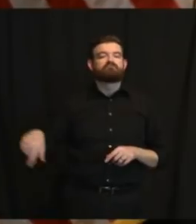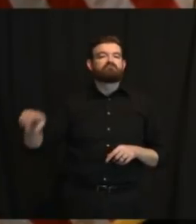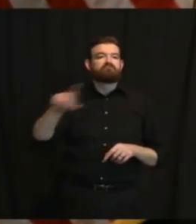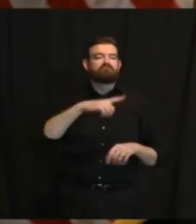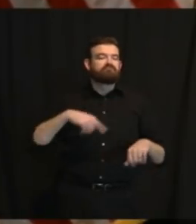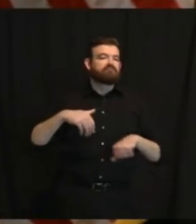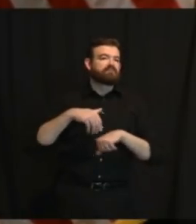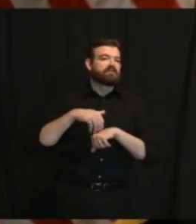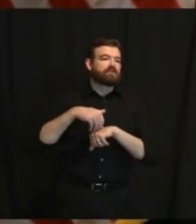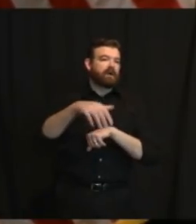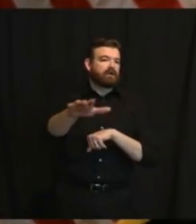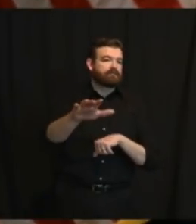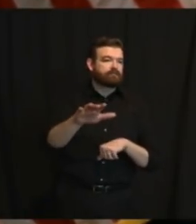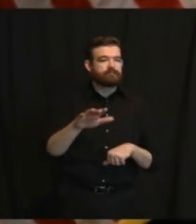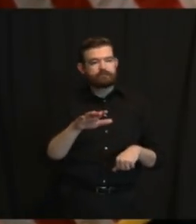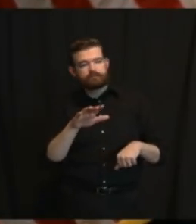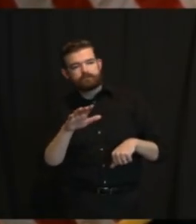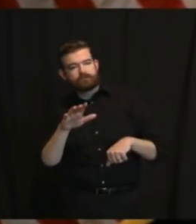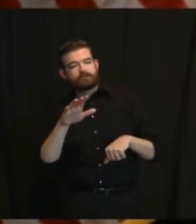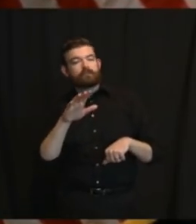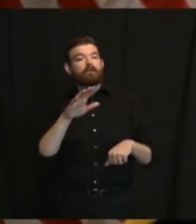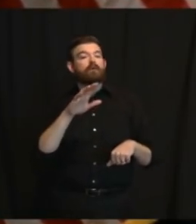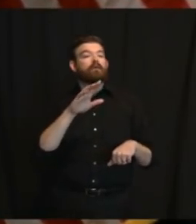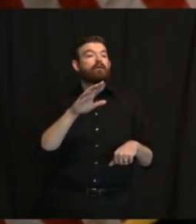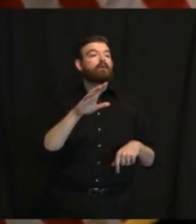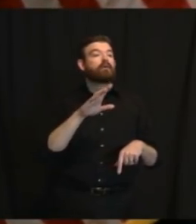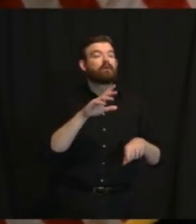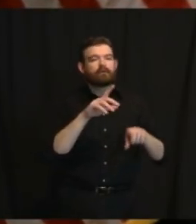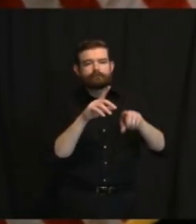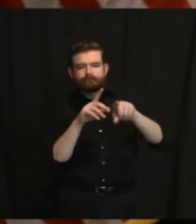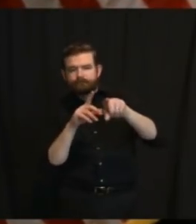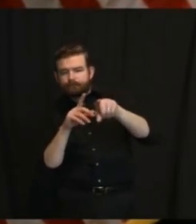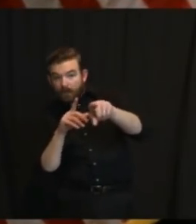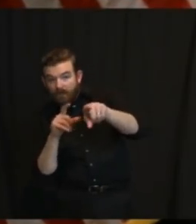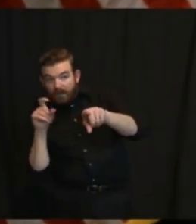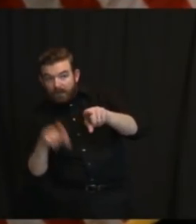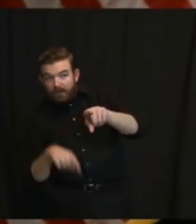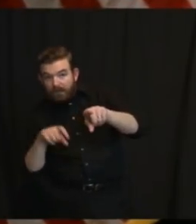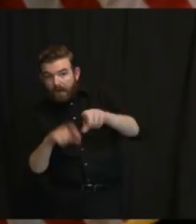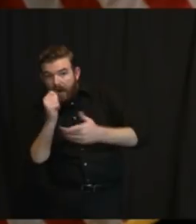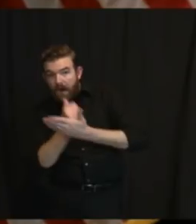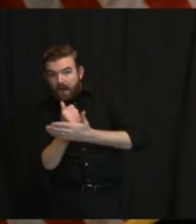on a needs assessment that Judy and team are working on as we speak.